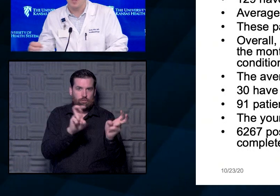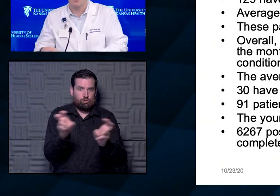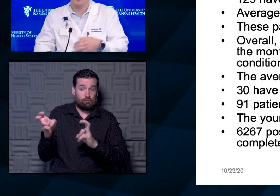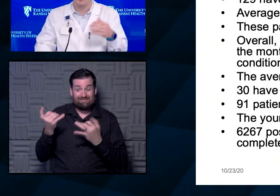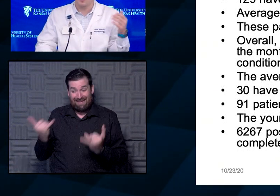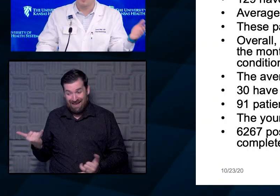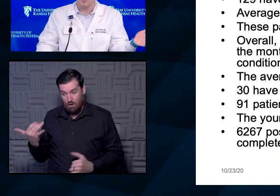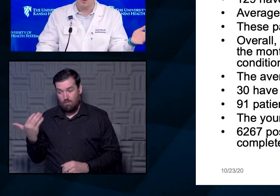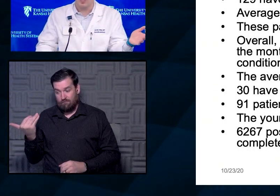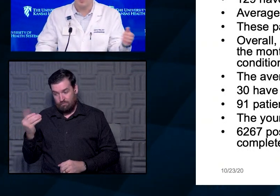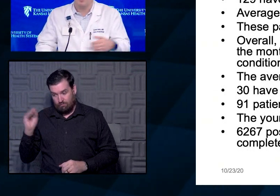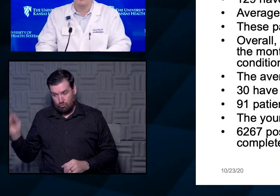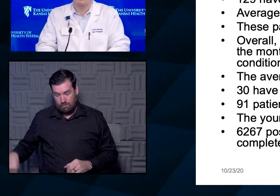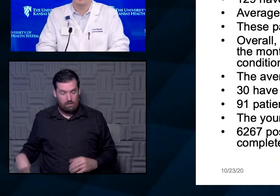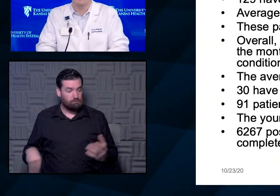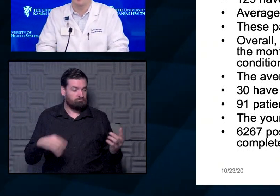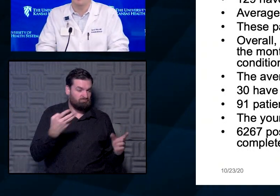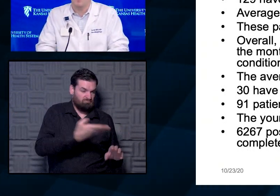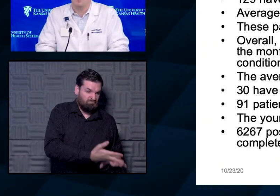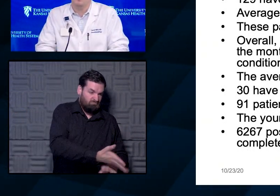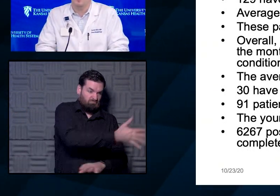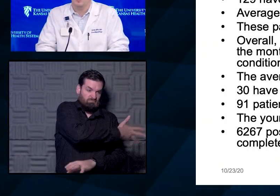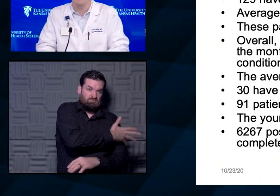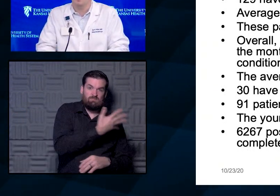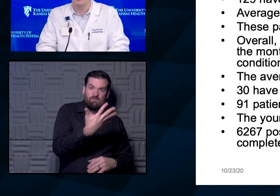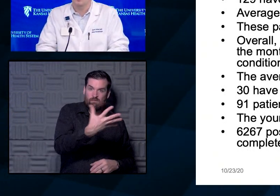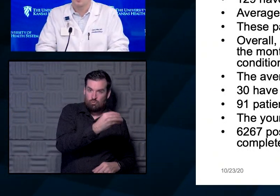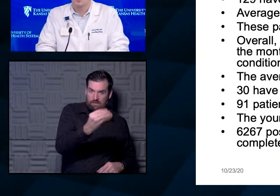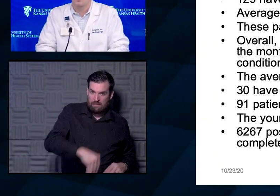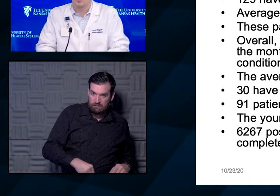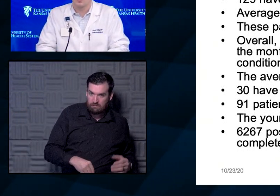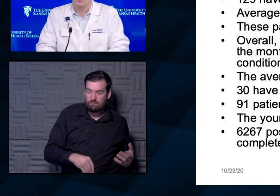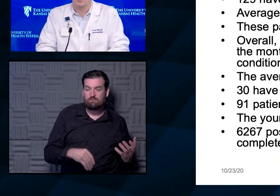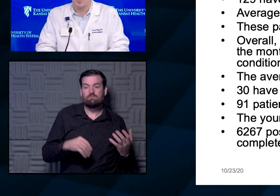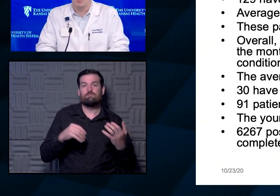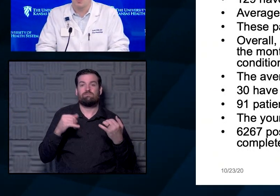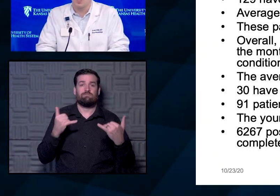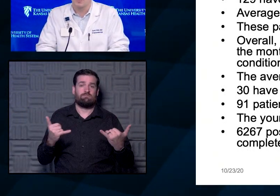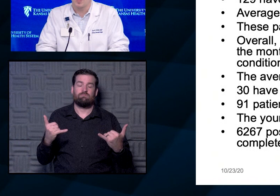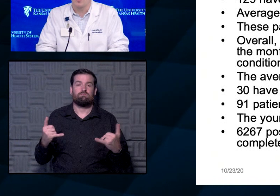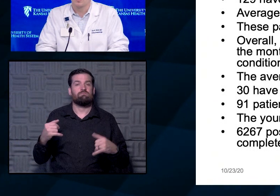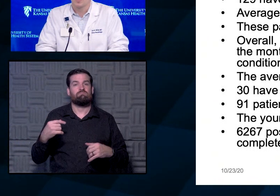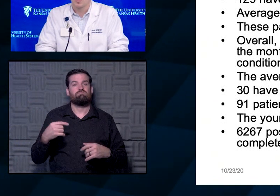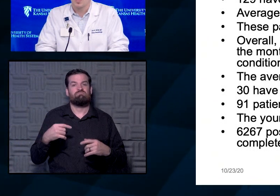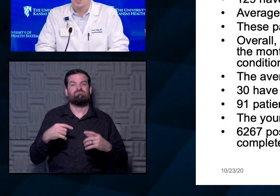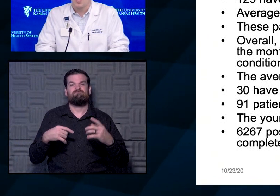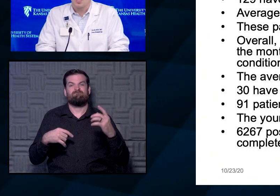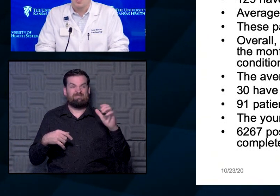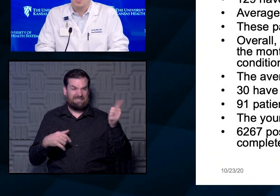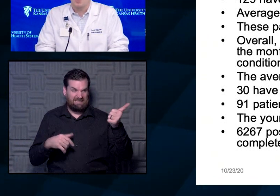being 15% and early in the pandemic that being 5%. The average over the course of time is 1 in 10.